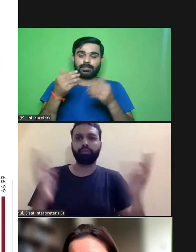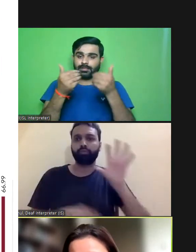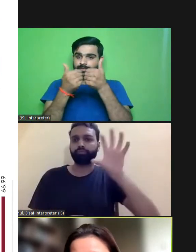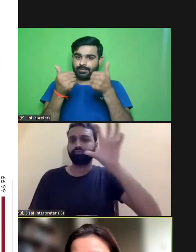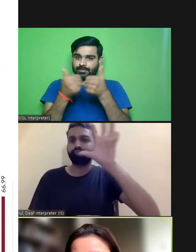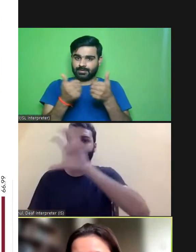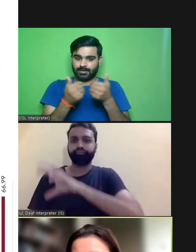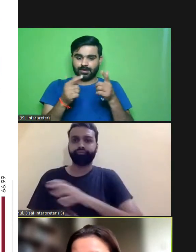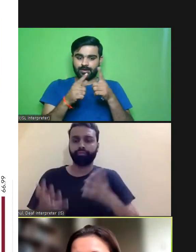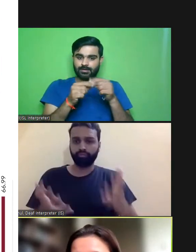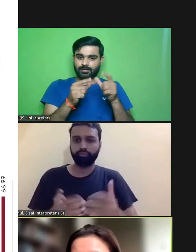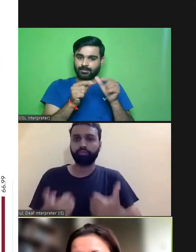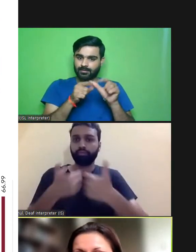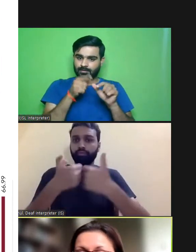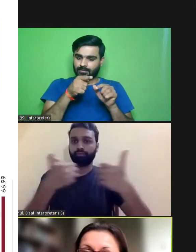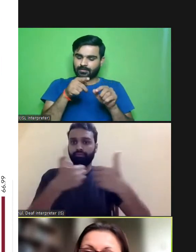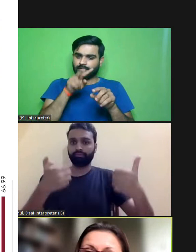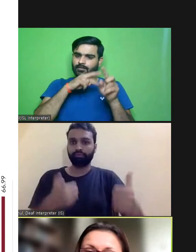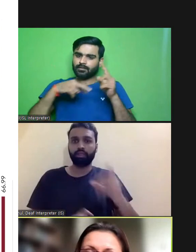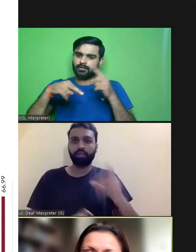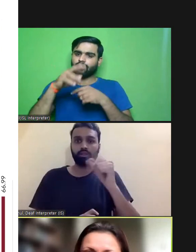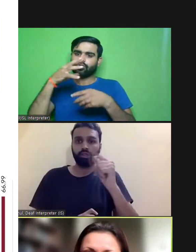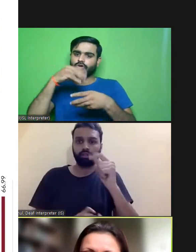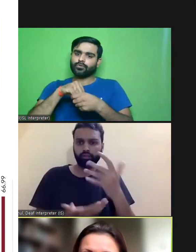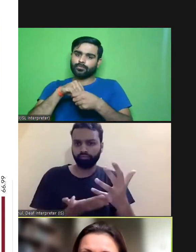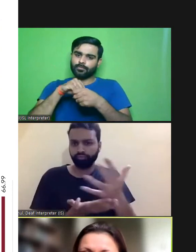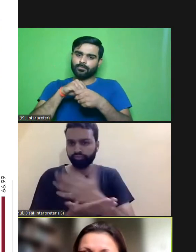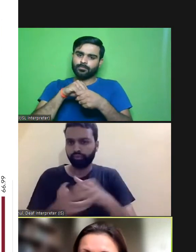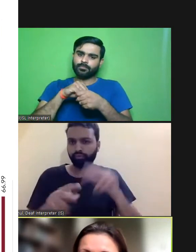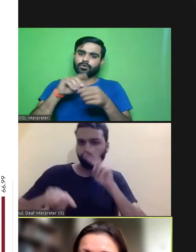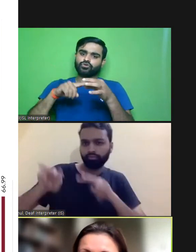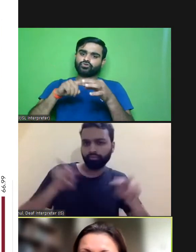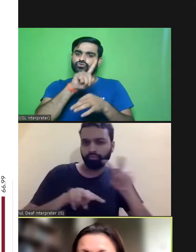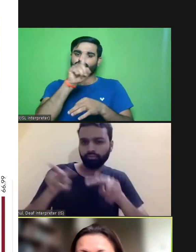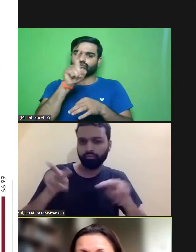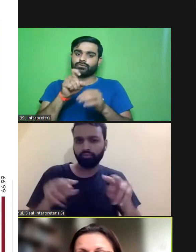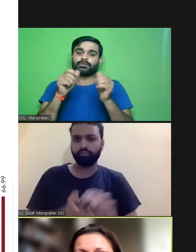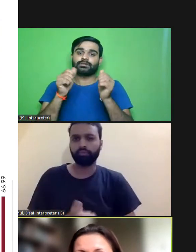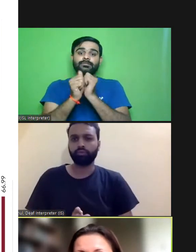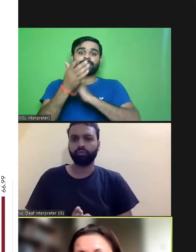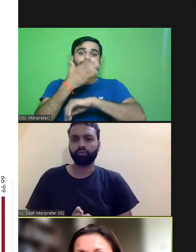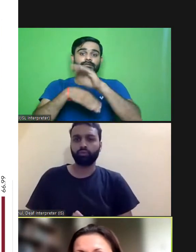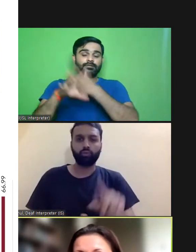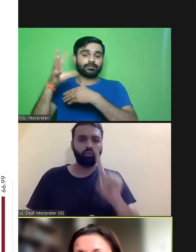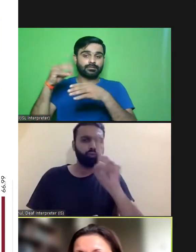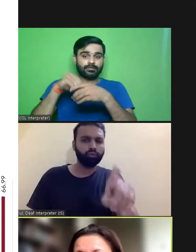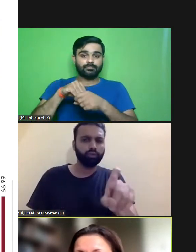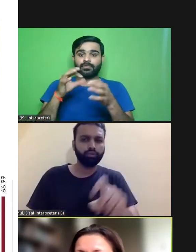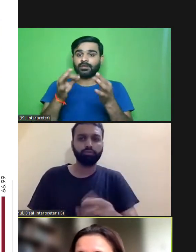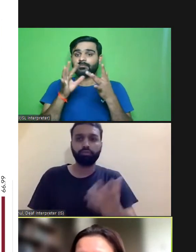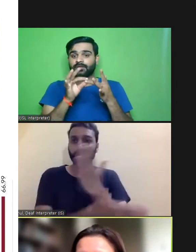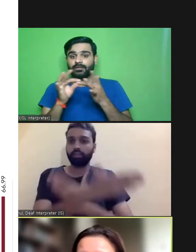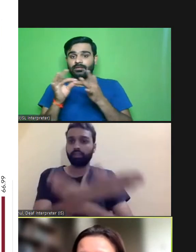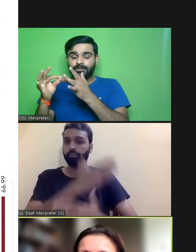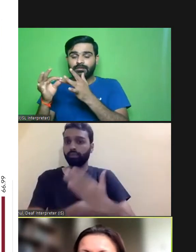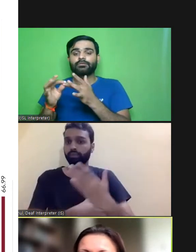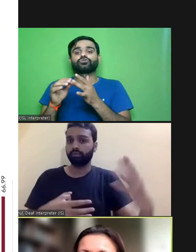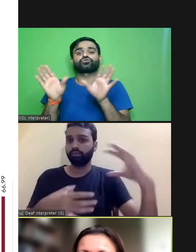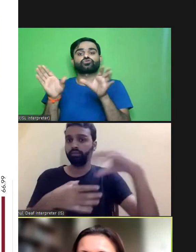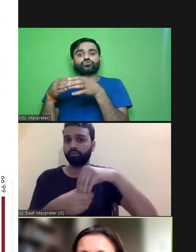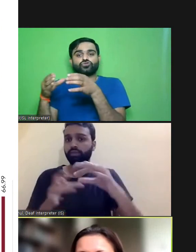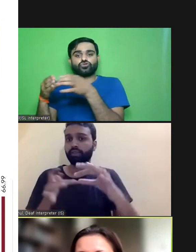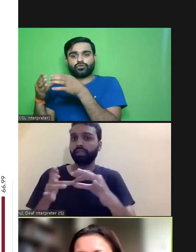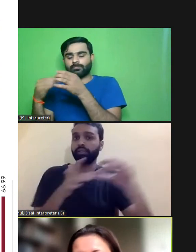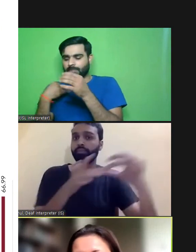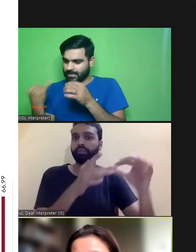data that in 10 countries that include questions on disability, especially usually in the Washington group, we found